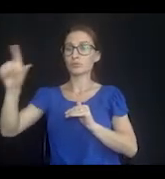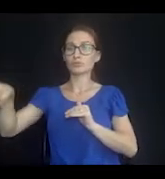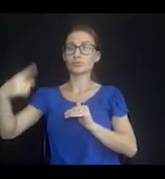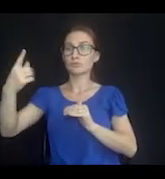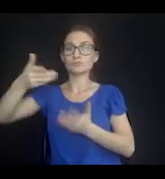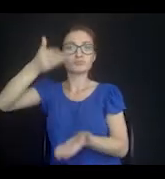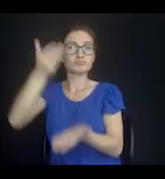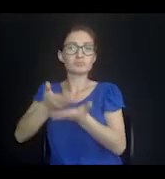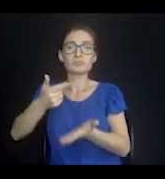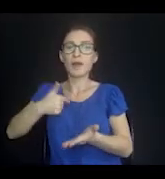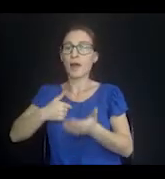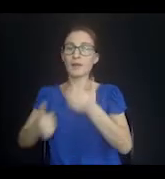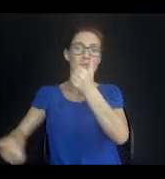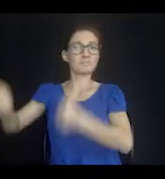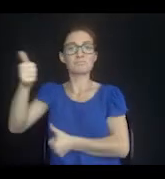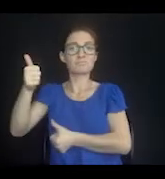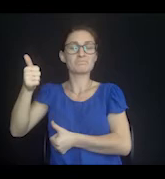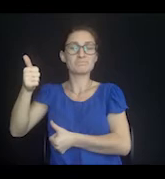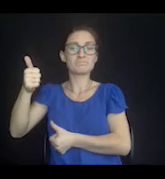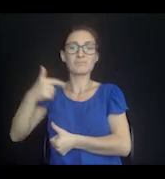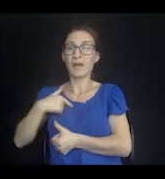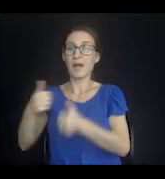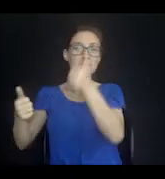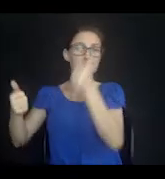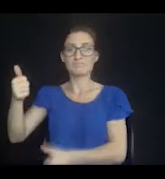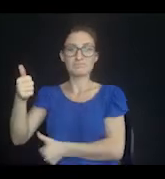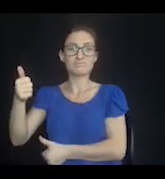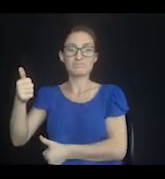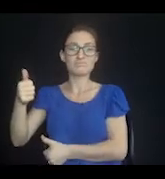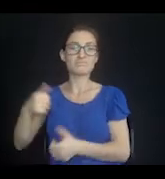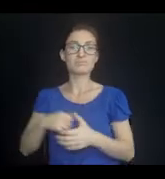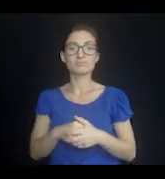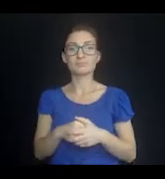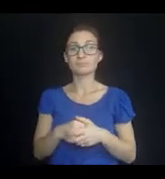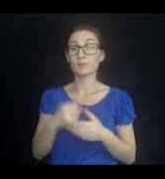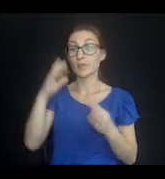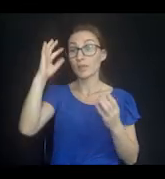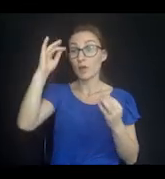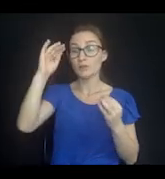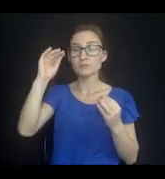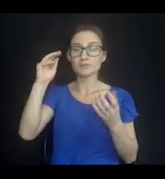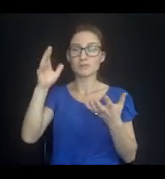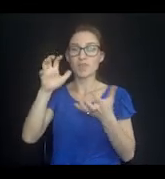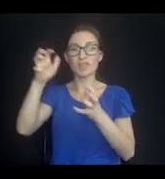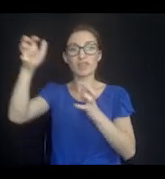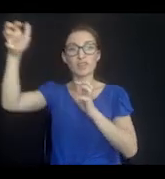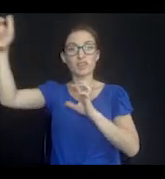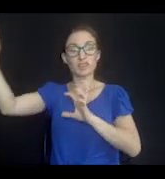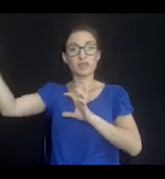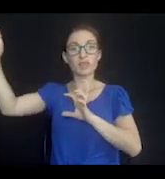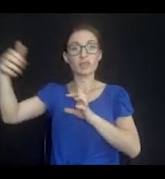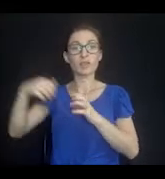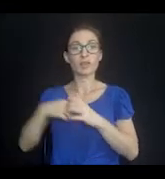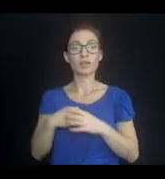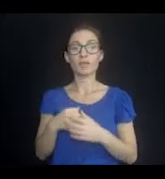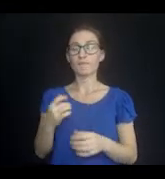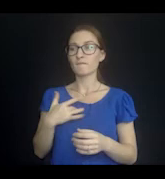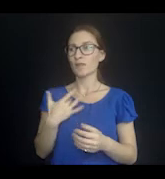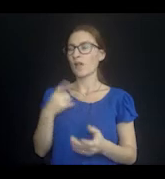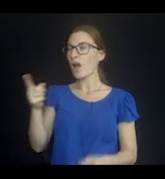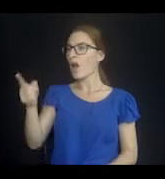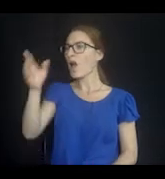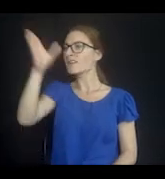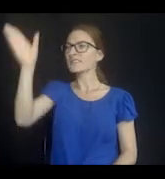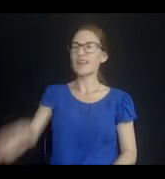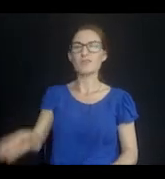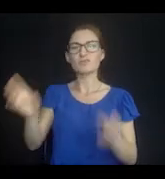or you already thought you were inferior, and this is just more evidence of it. Your thoughts get